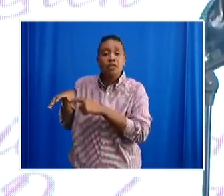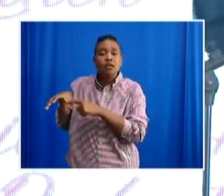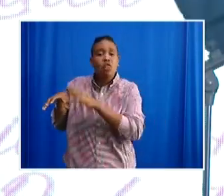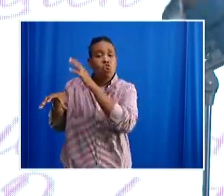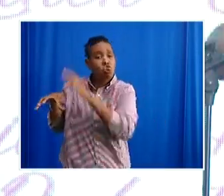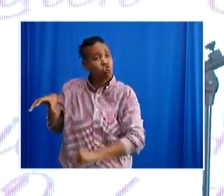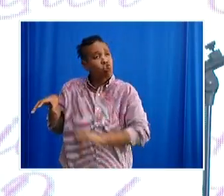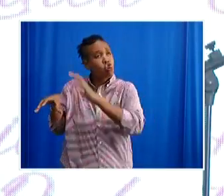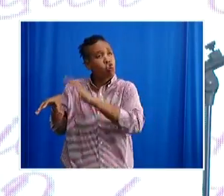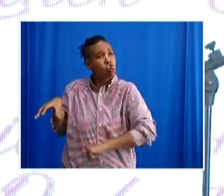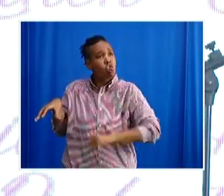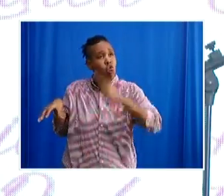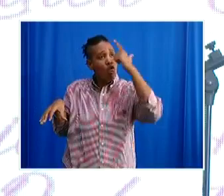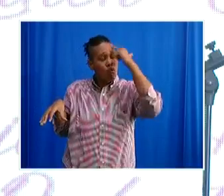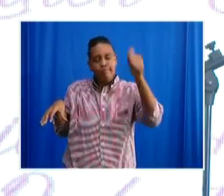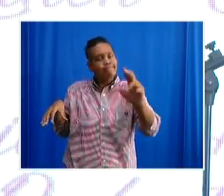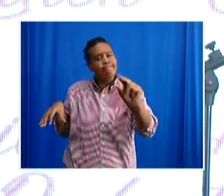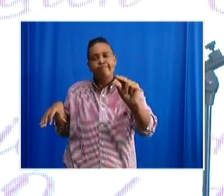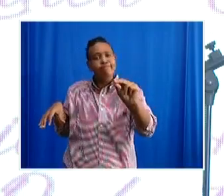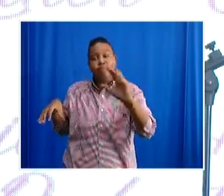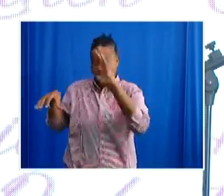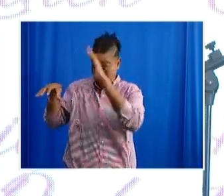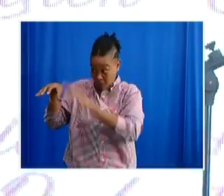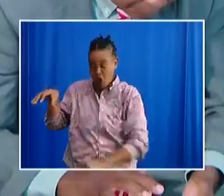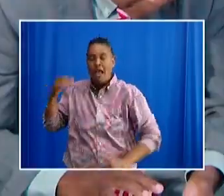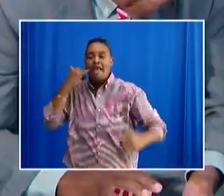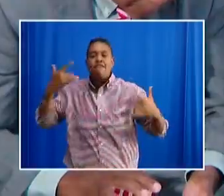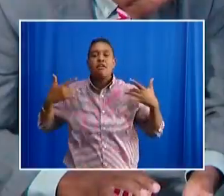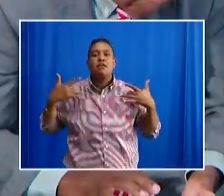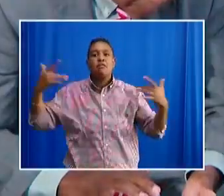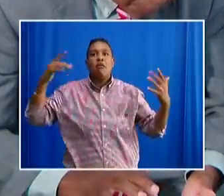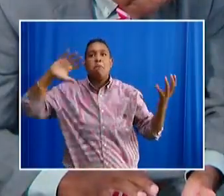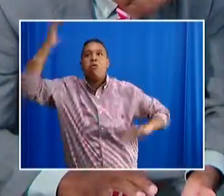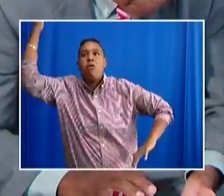natural disaster event.